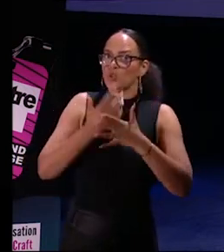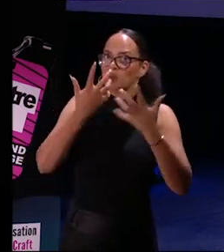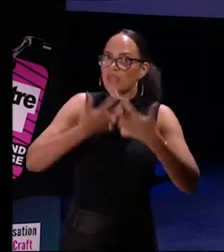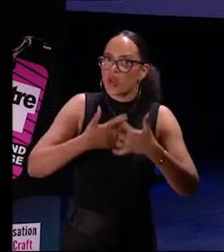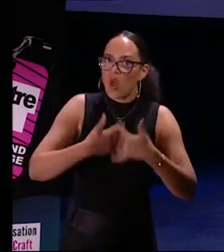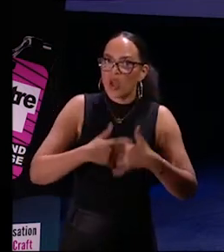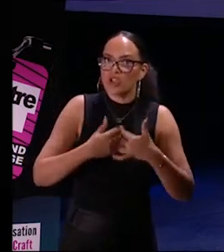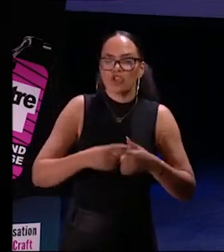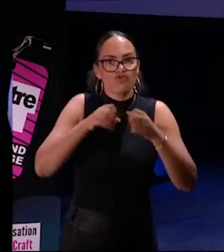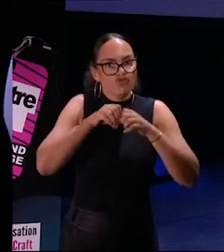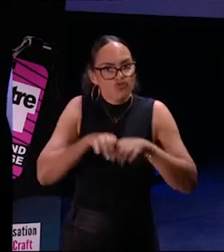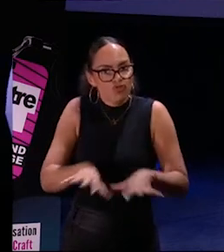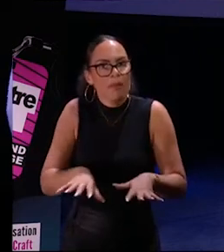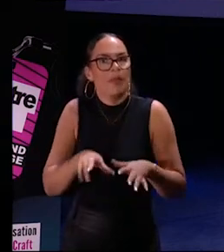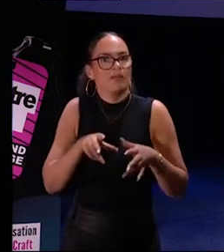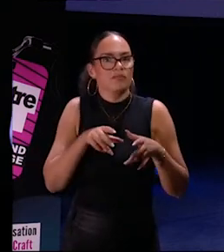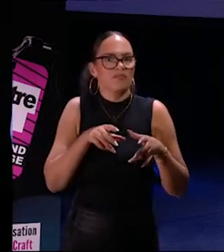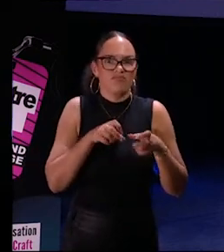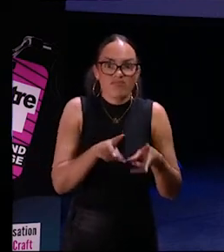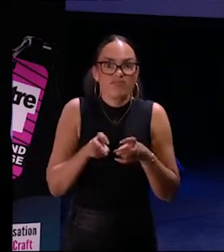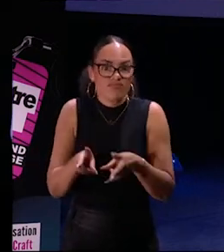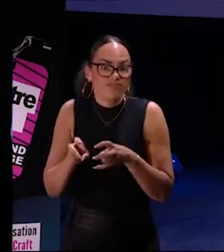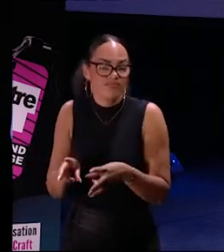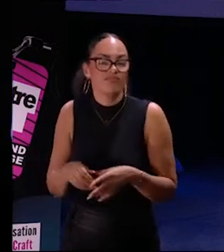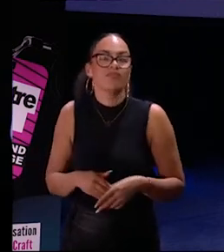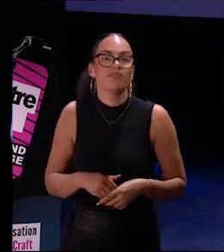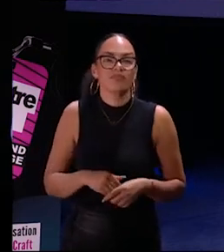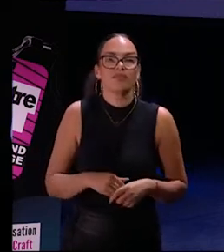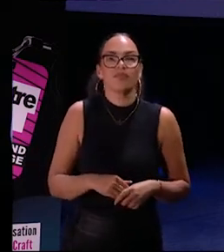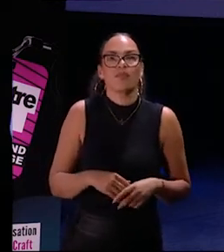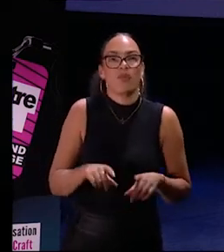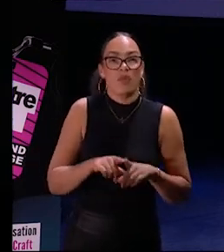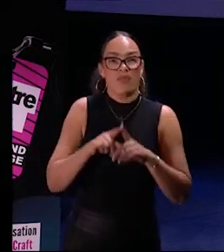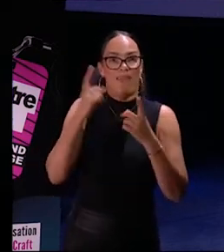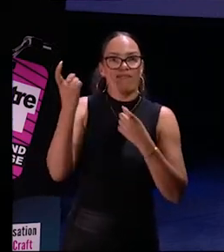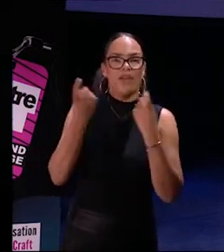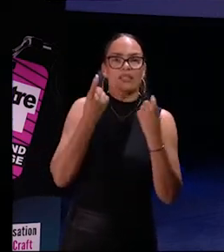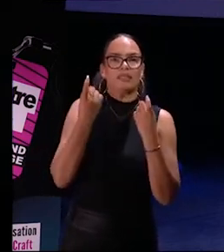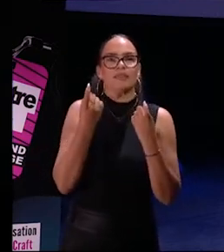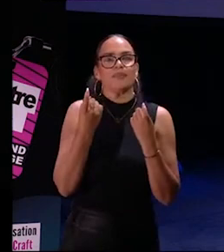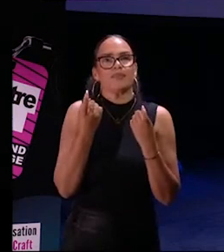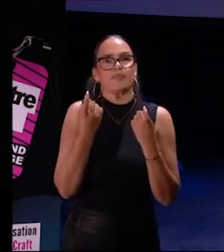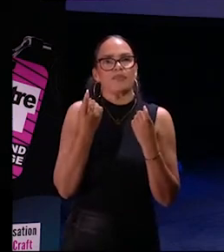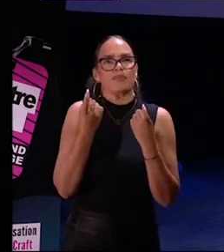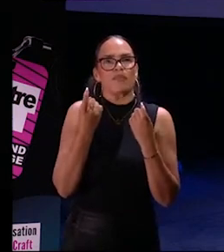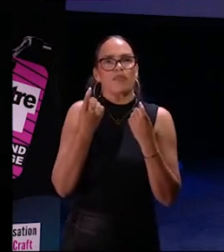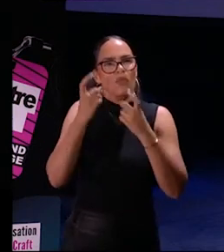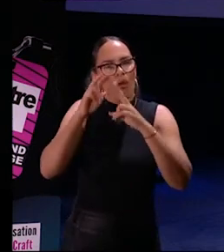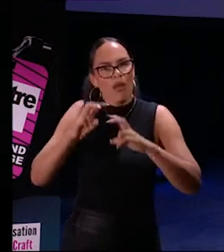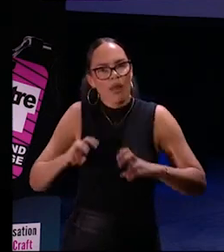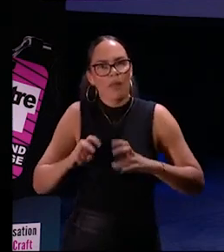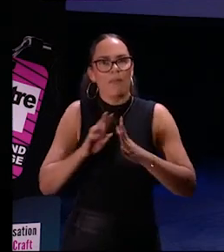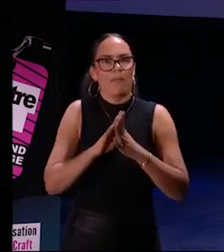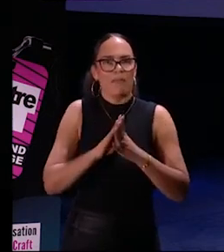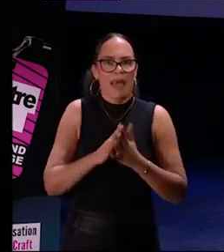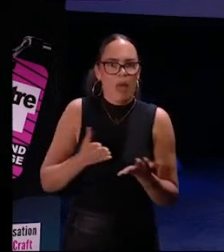Streaming decks, also finding out about latency, because when you see something live, what